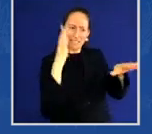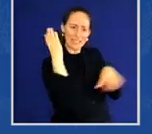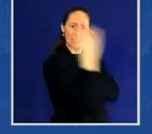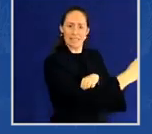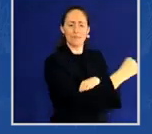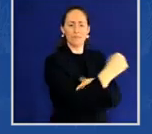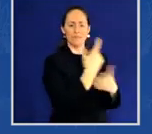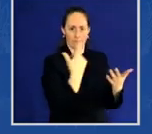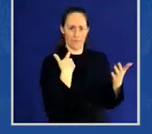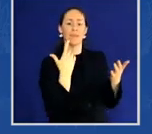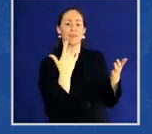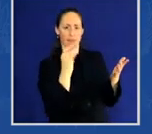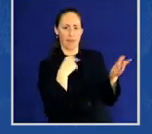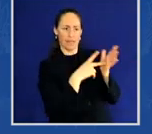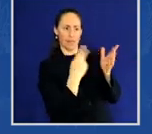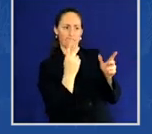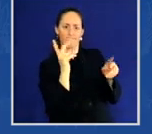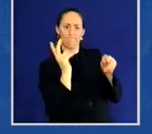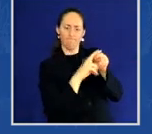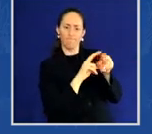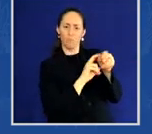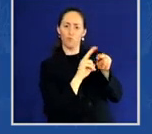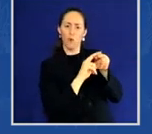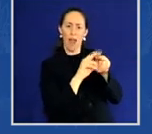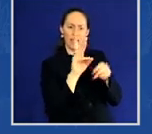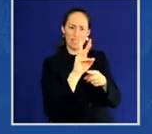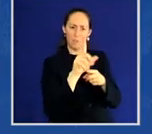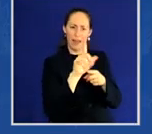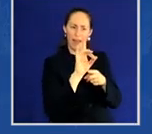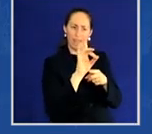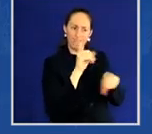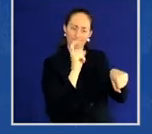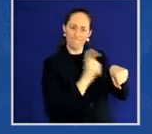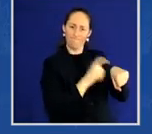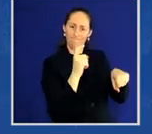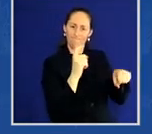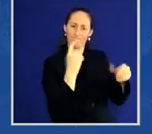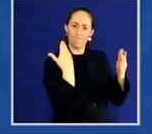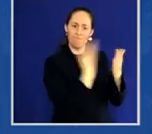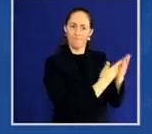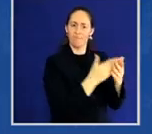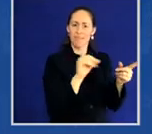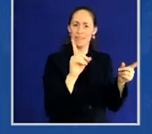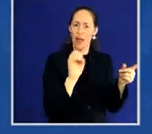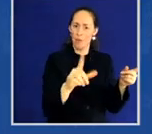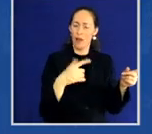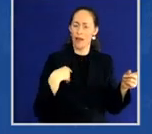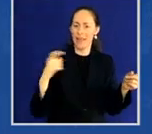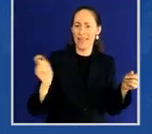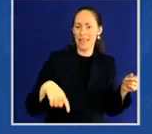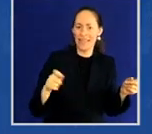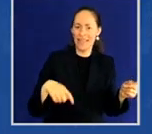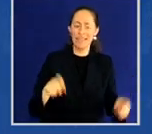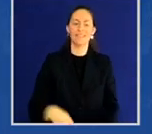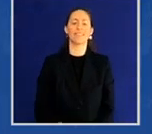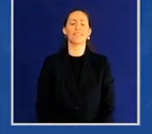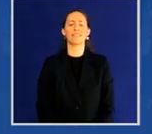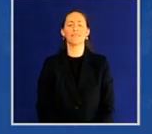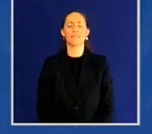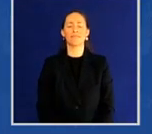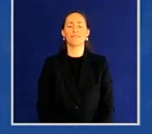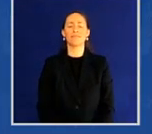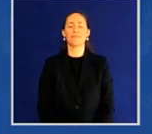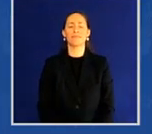back, because in the platform, you just in Delaware, you walk from one side to the other." Got off the train. My wife, Jill, was standing